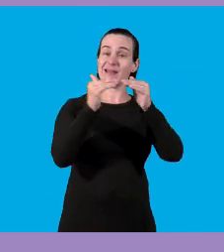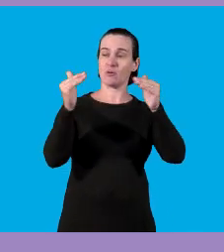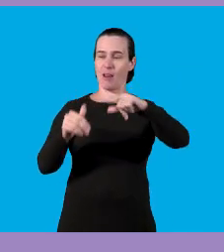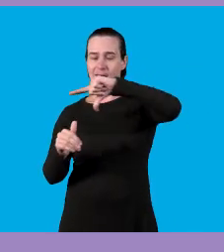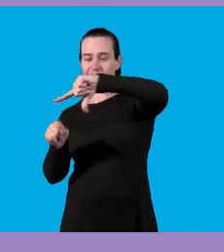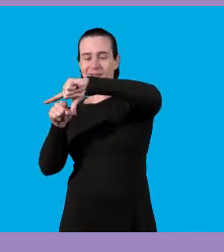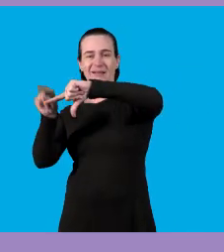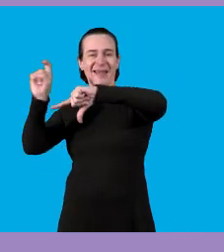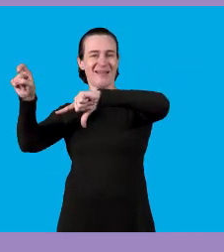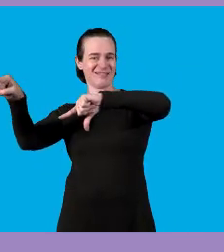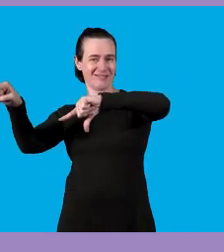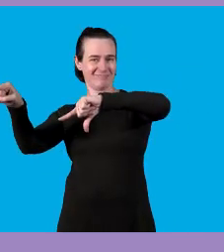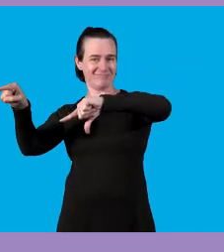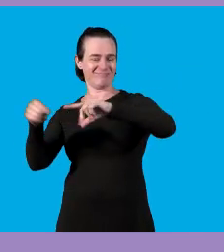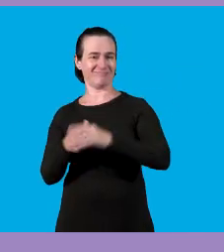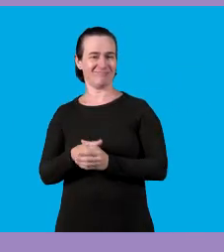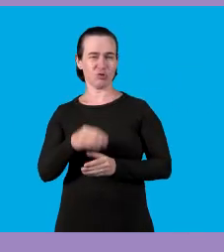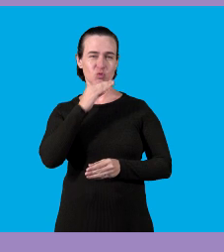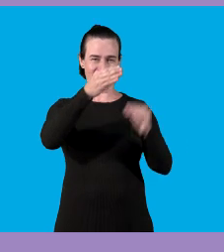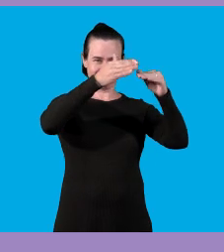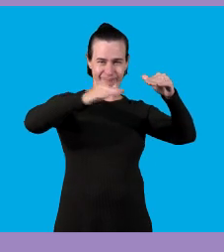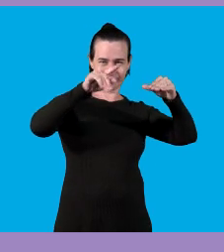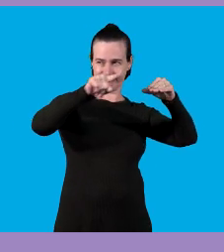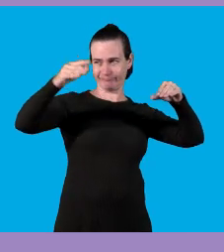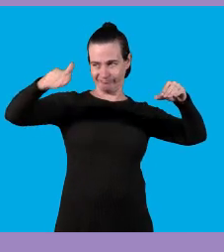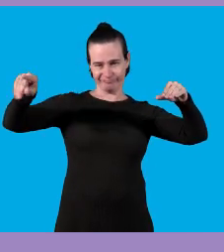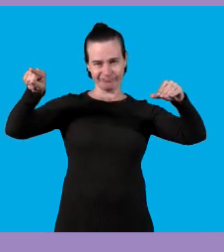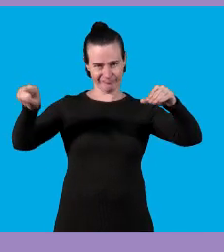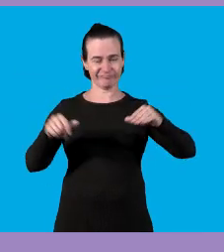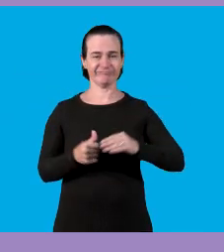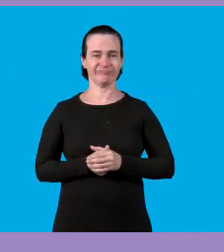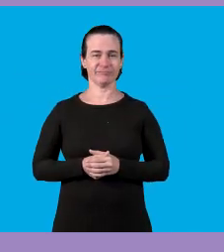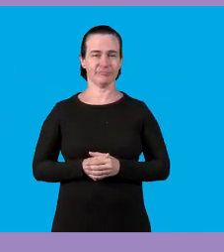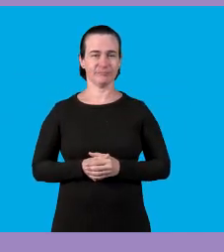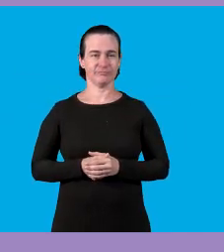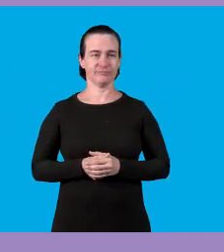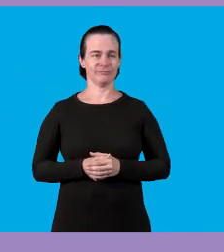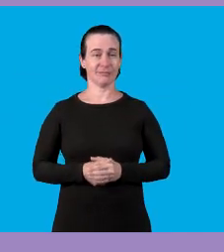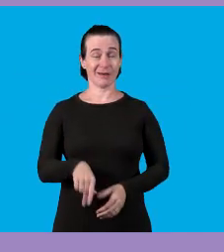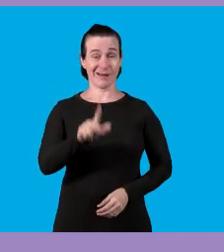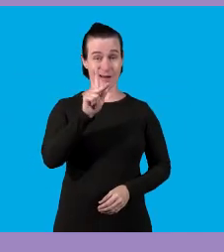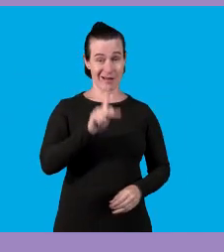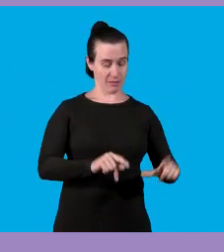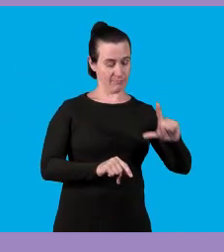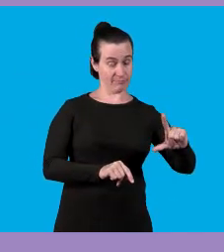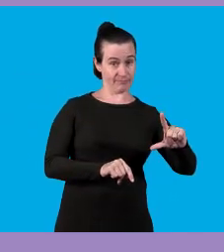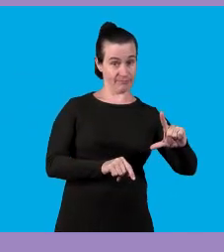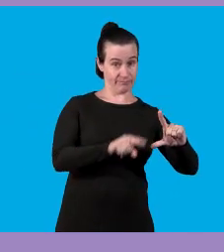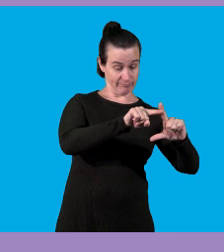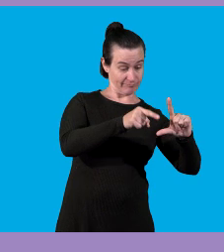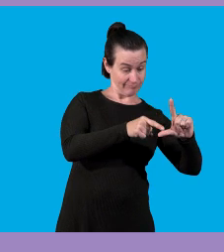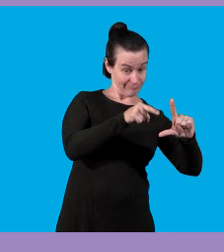X in the next, which is that angle there, equals to that one, and angle K equals to angle